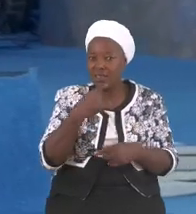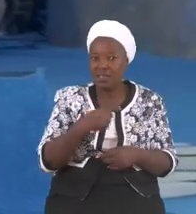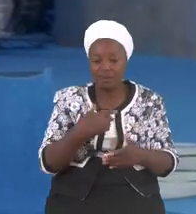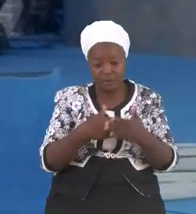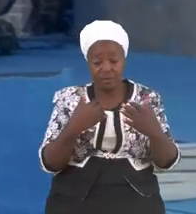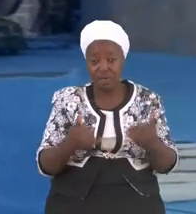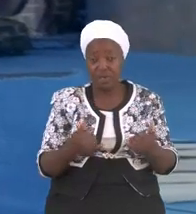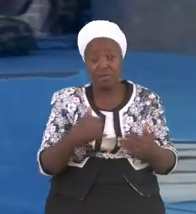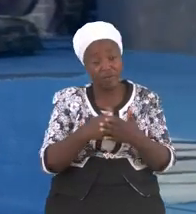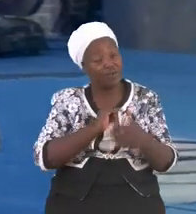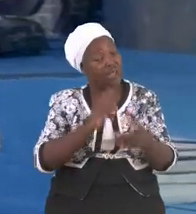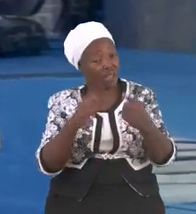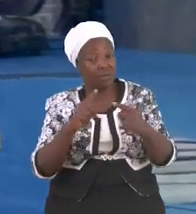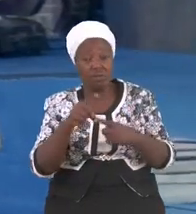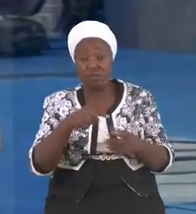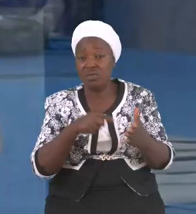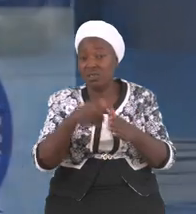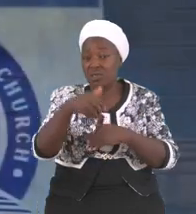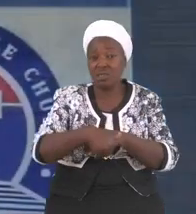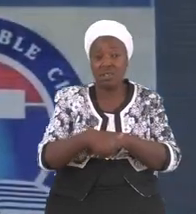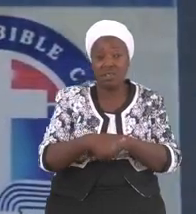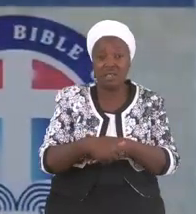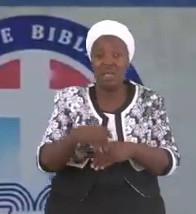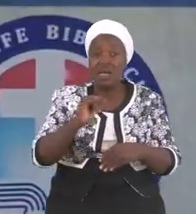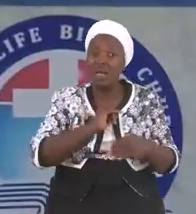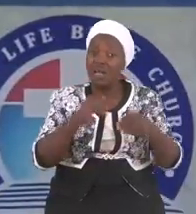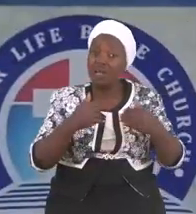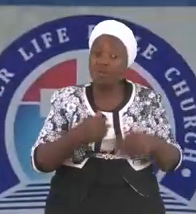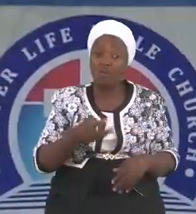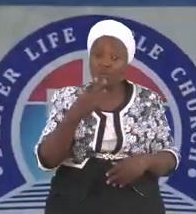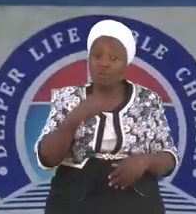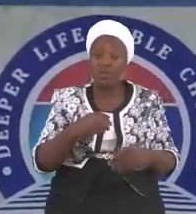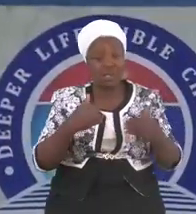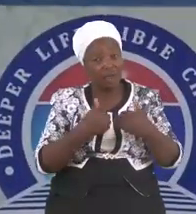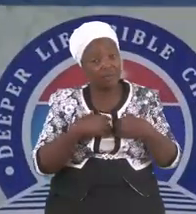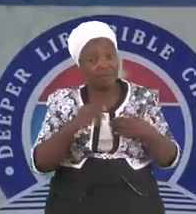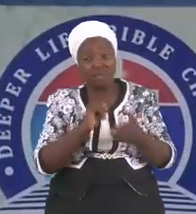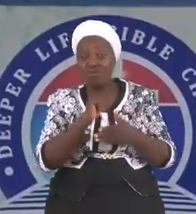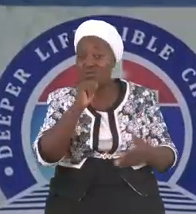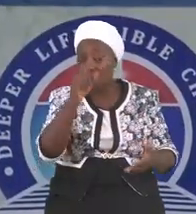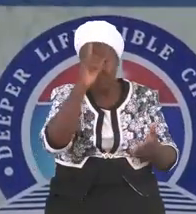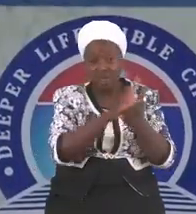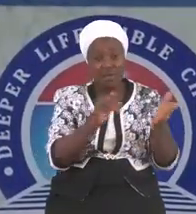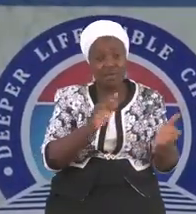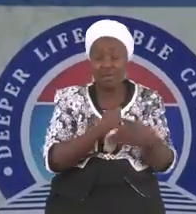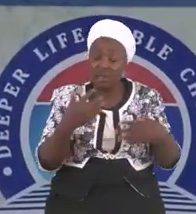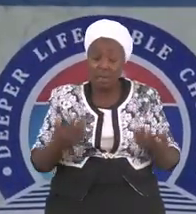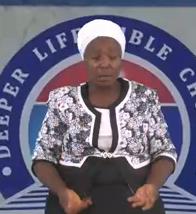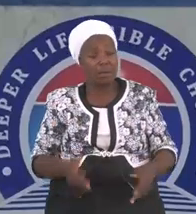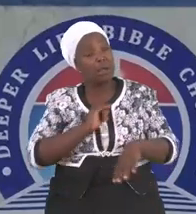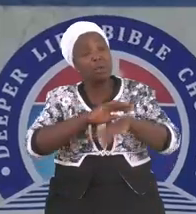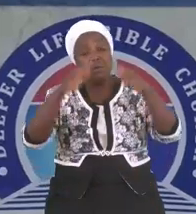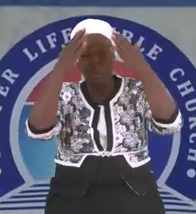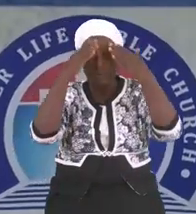I came to you tonight, I was already having unbelief. I was thinking, will this be possible? Will this be done?